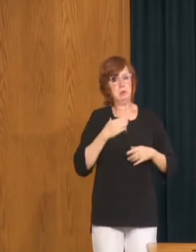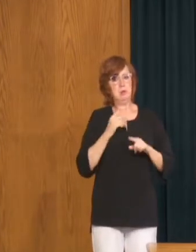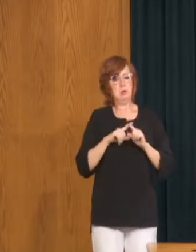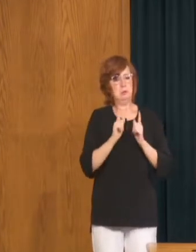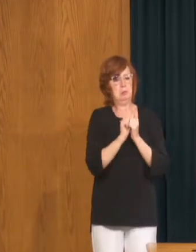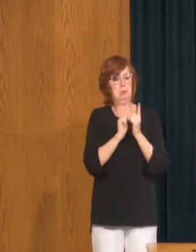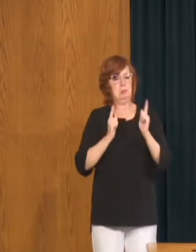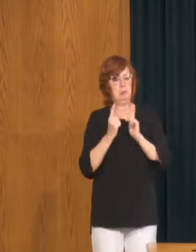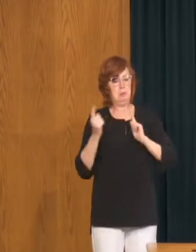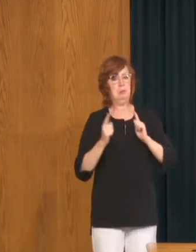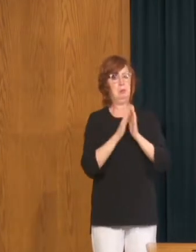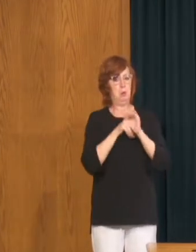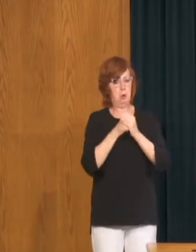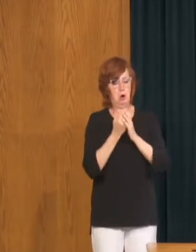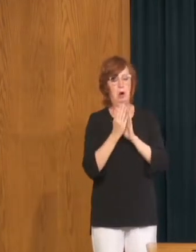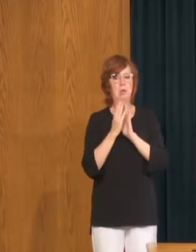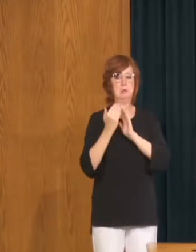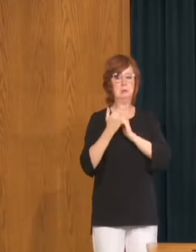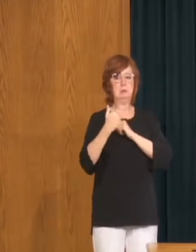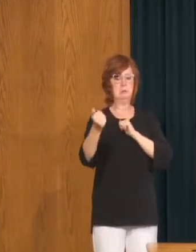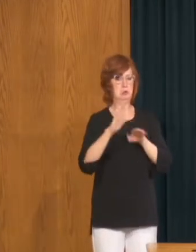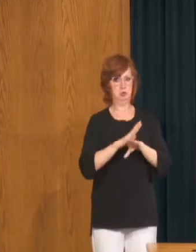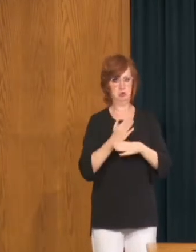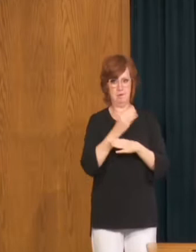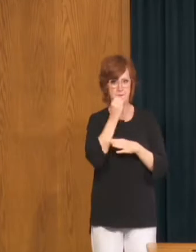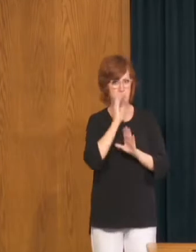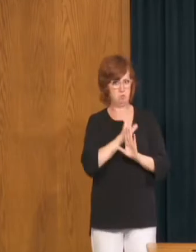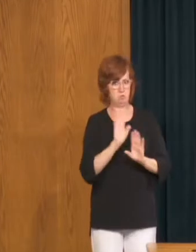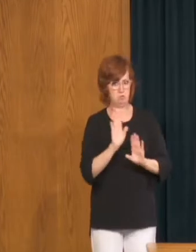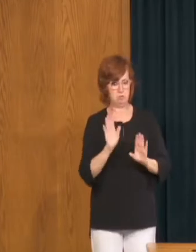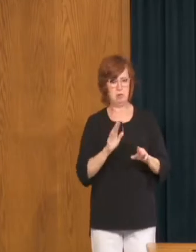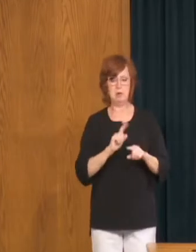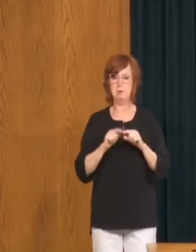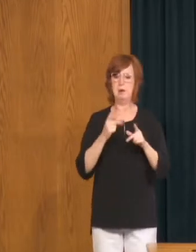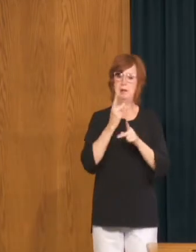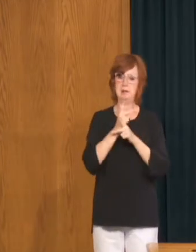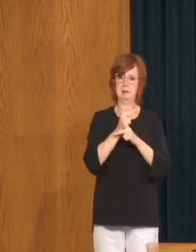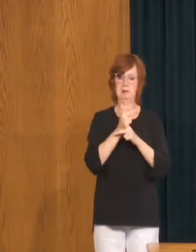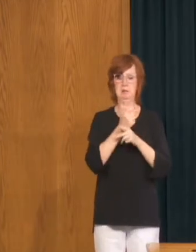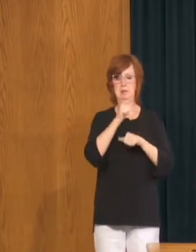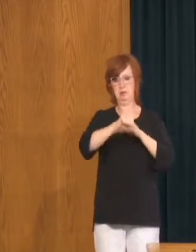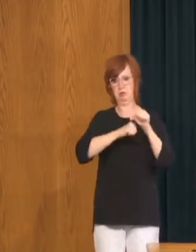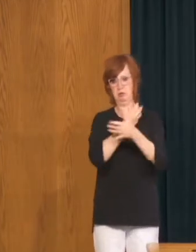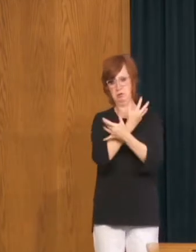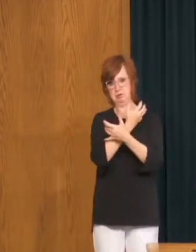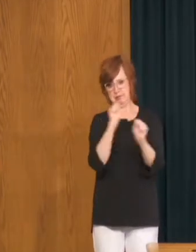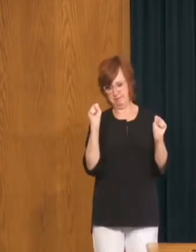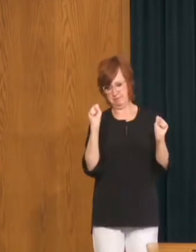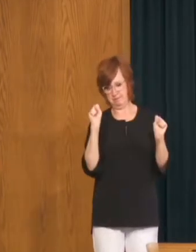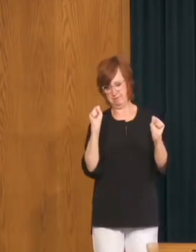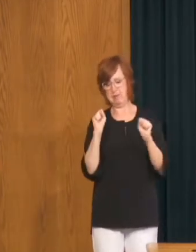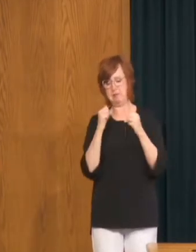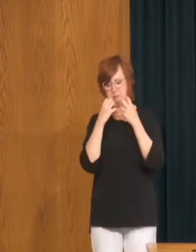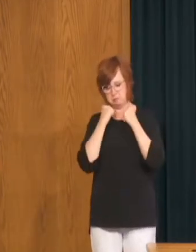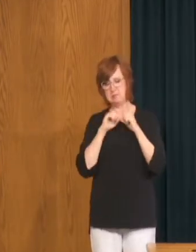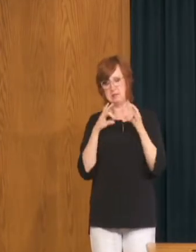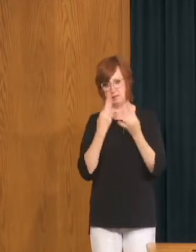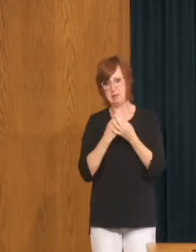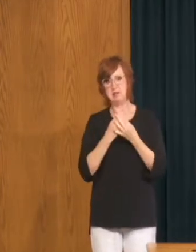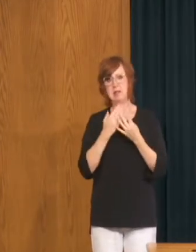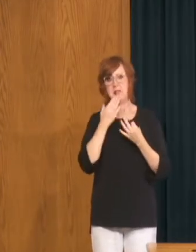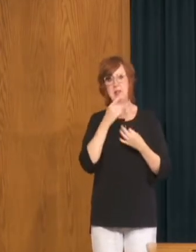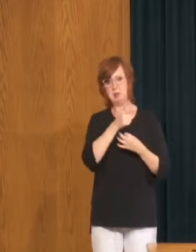Let's keep those around us safe, in particular our family members, and let's keep Saskatchewan safe. Thank